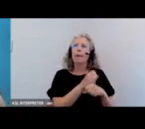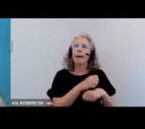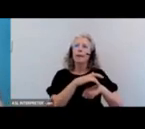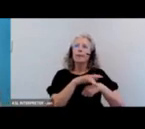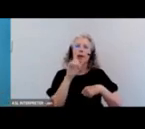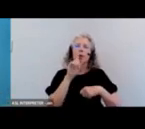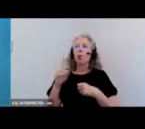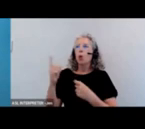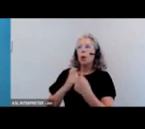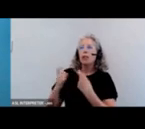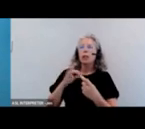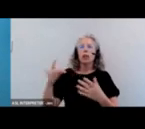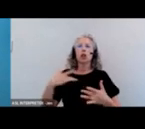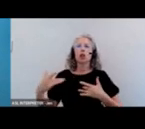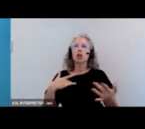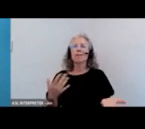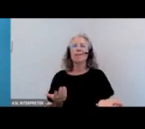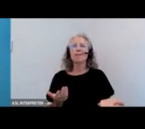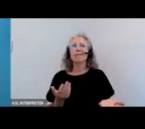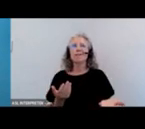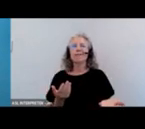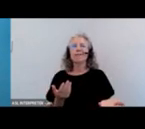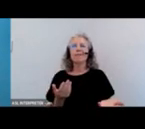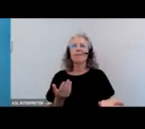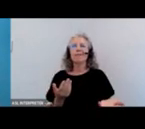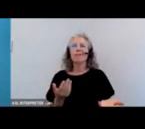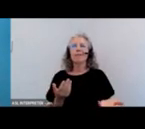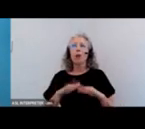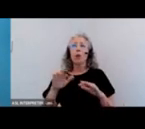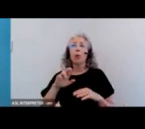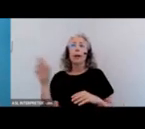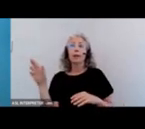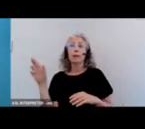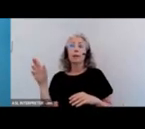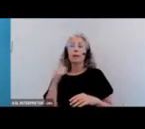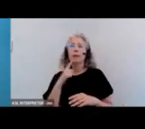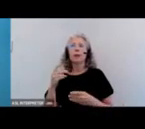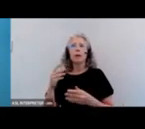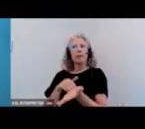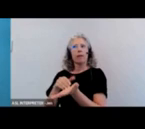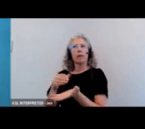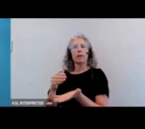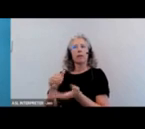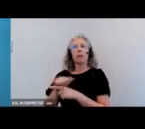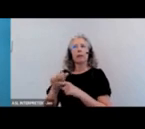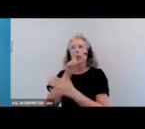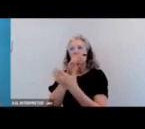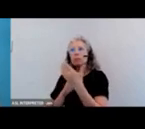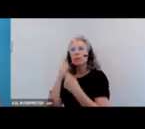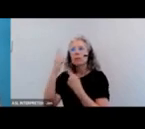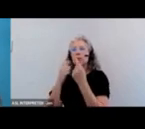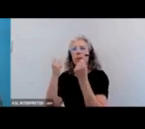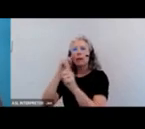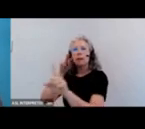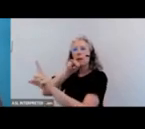patients' questions and concerns. But in actuality, on the right, what it says is provider practices humility and considers